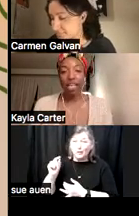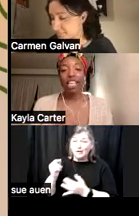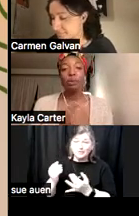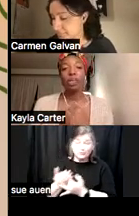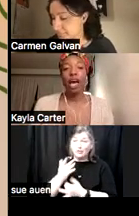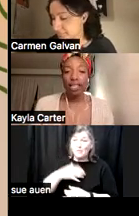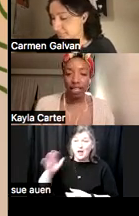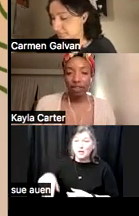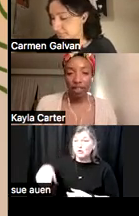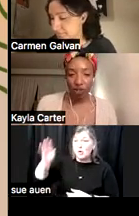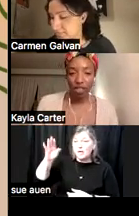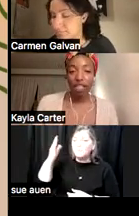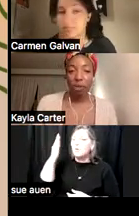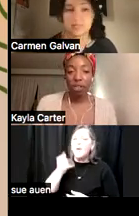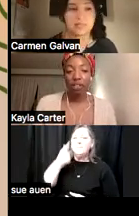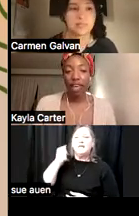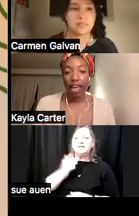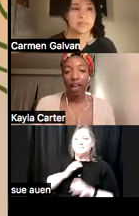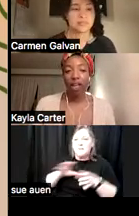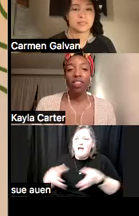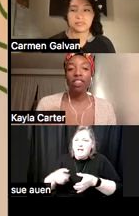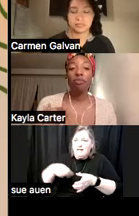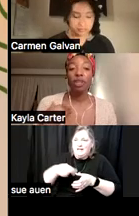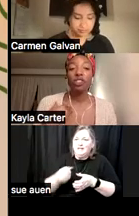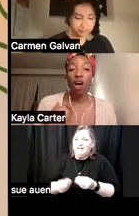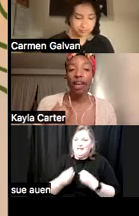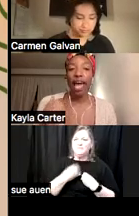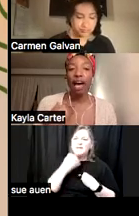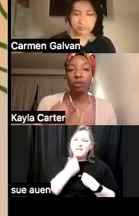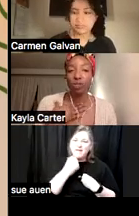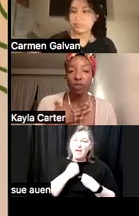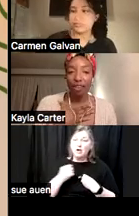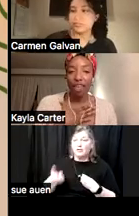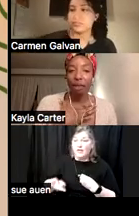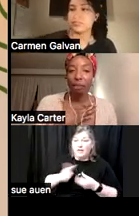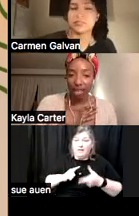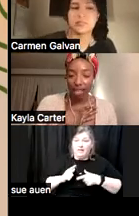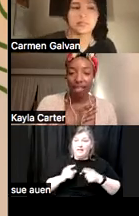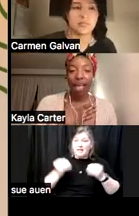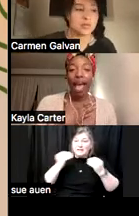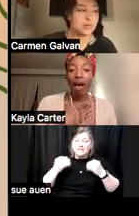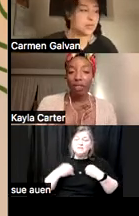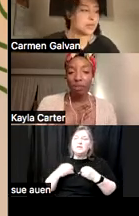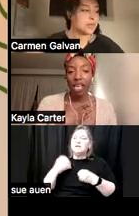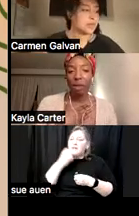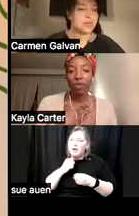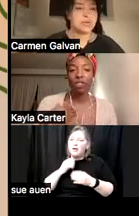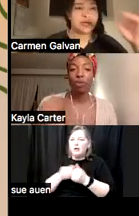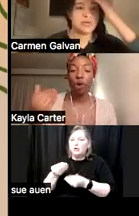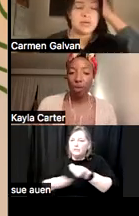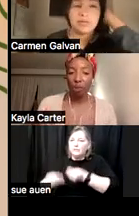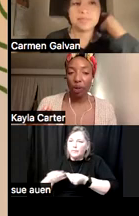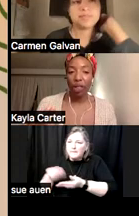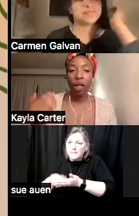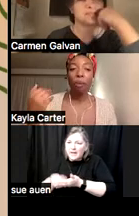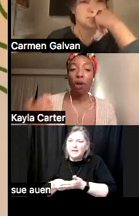childhood. It's because of histories and communities of care that I've been taught how to navigate money, how to be able to